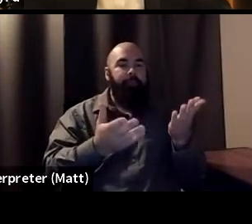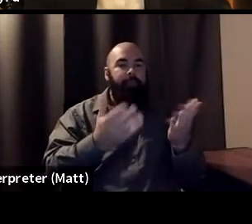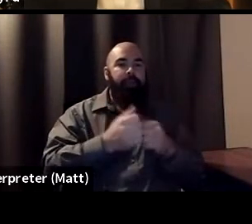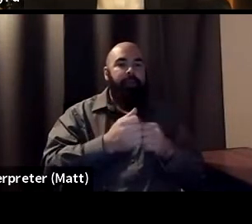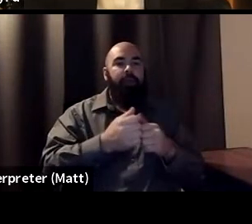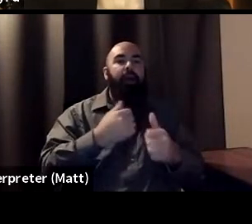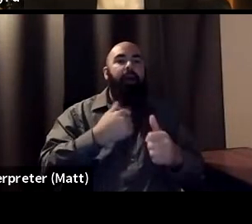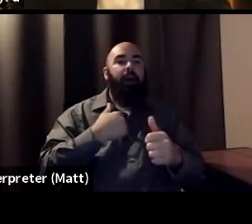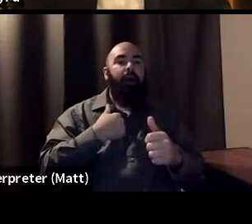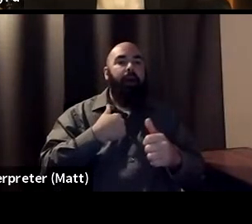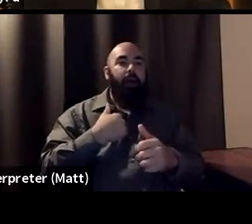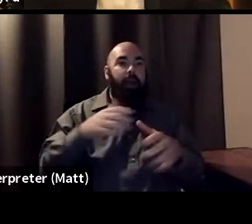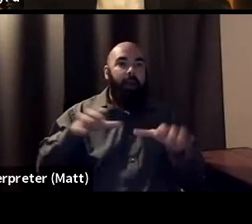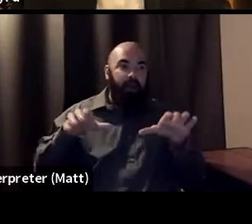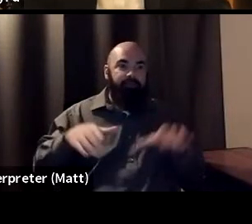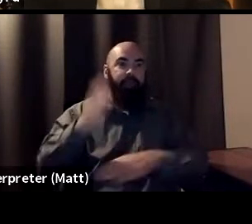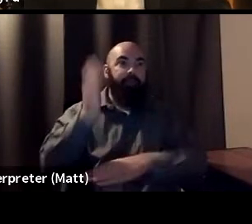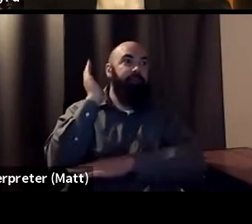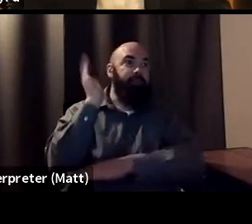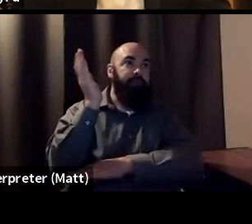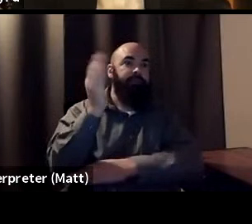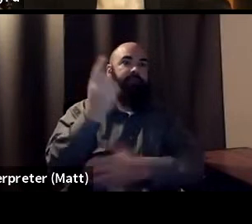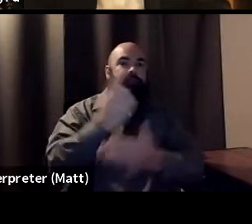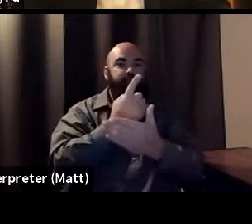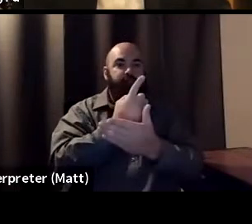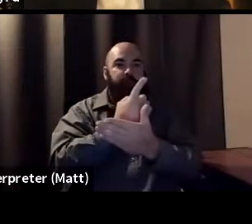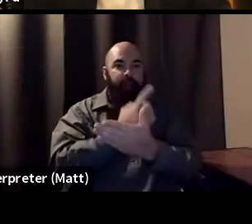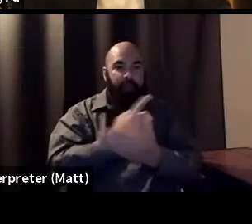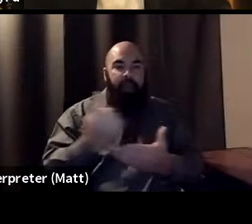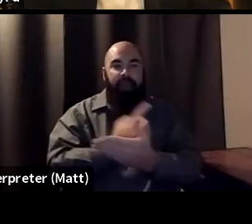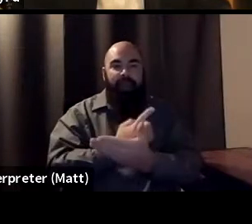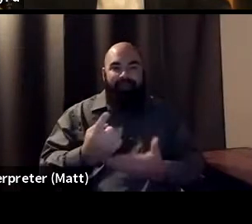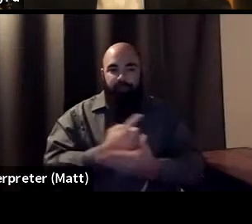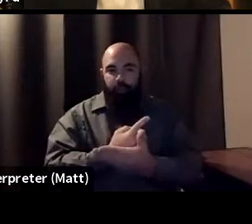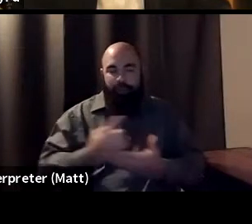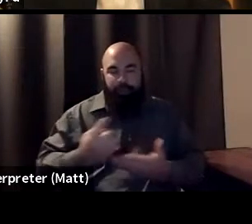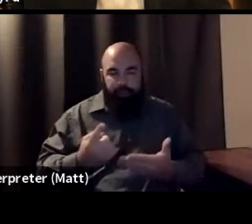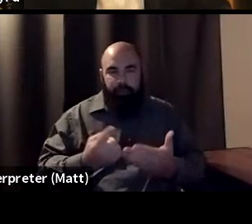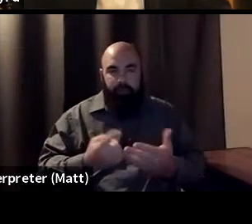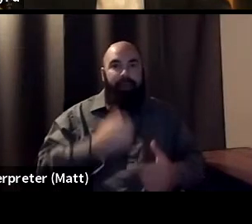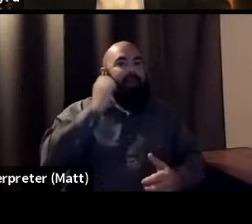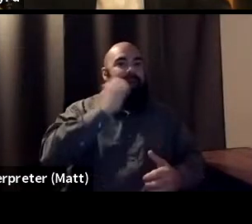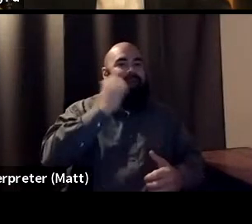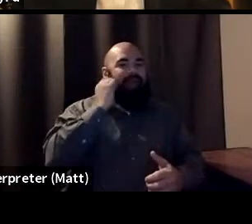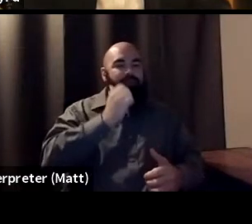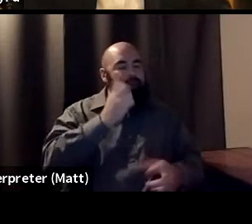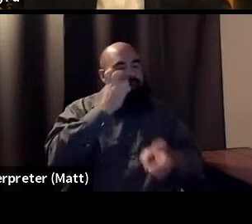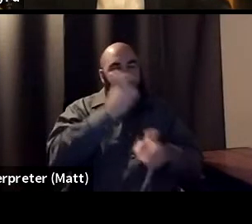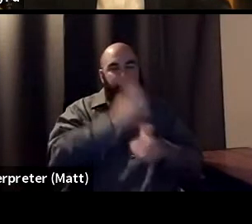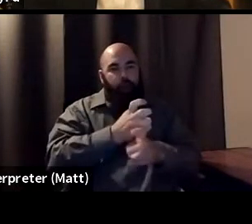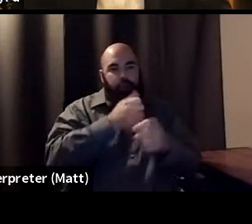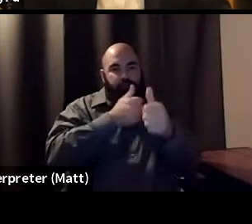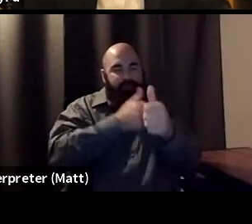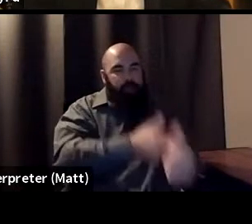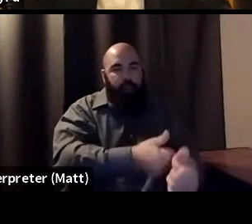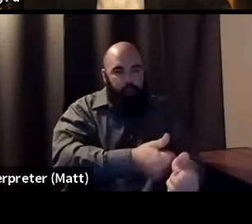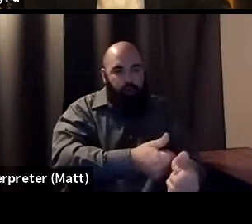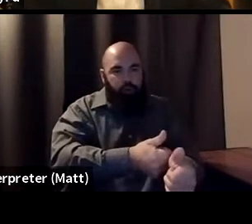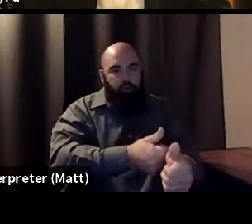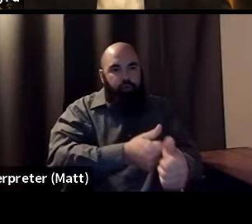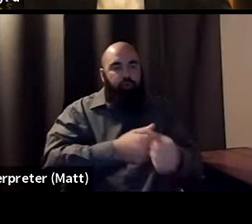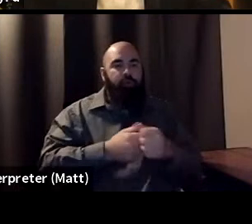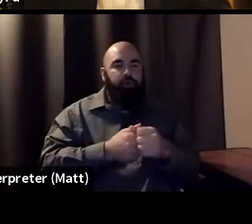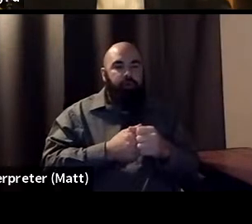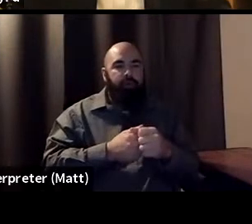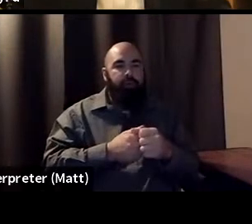I've presented this by week because you don't see those daily peaks and valleys. Those peaks and valleys that you see on a state website are a